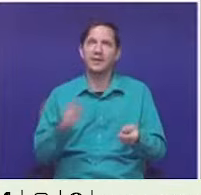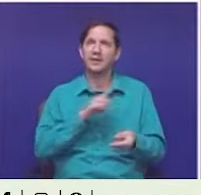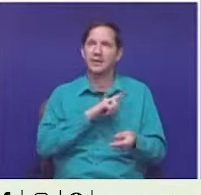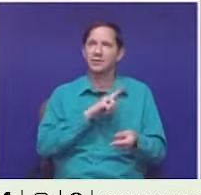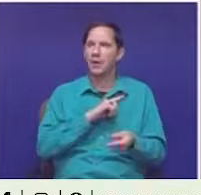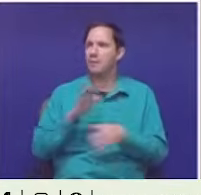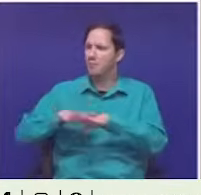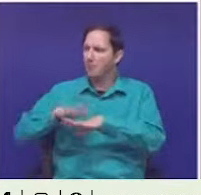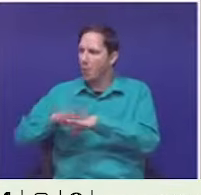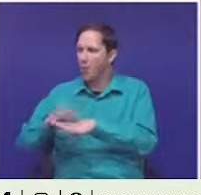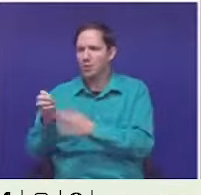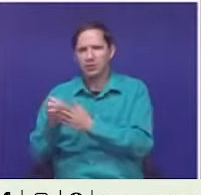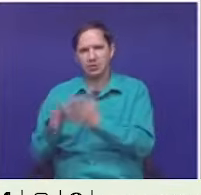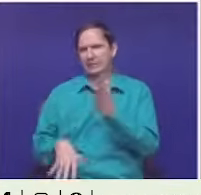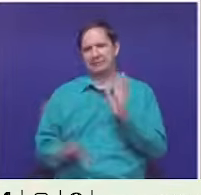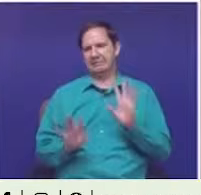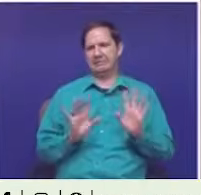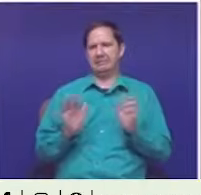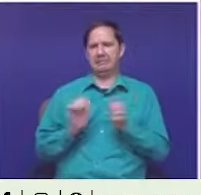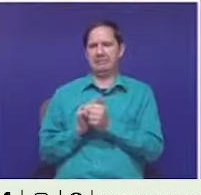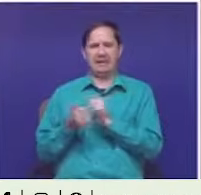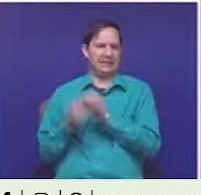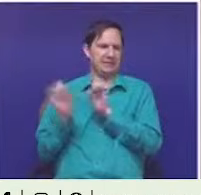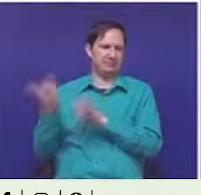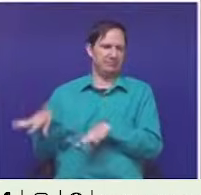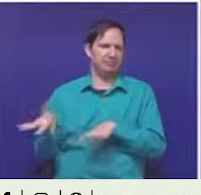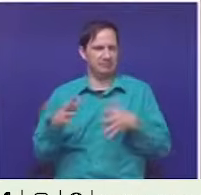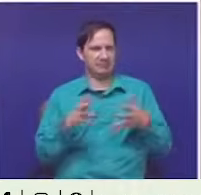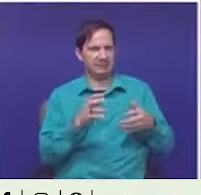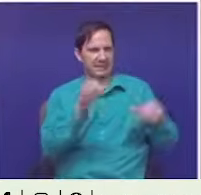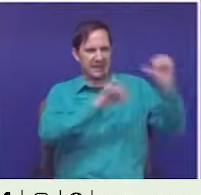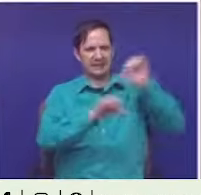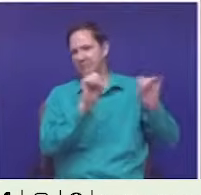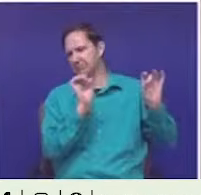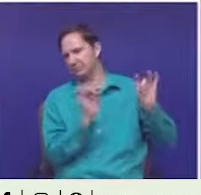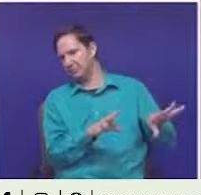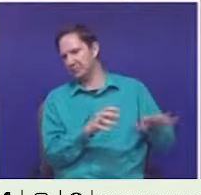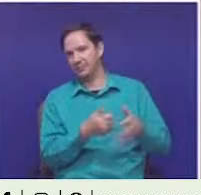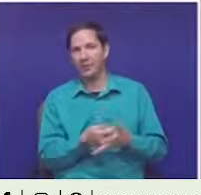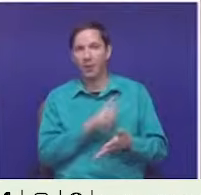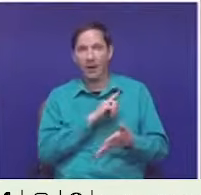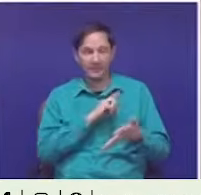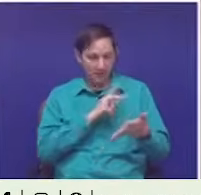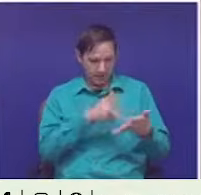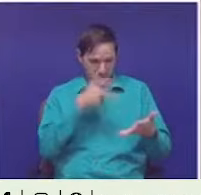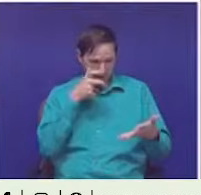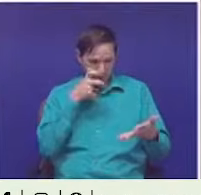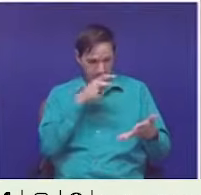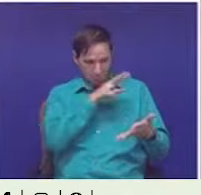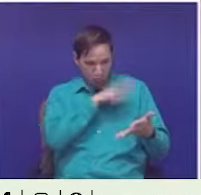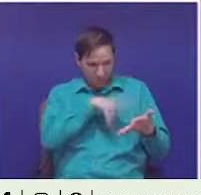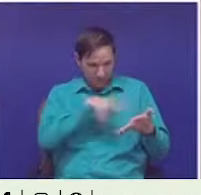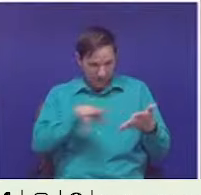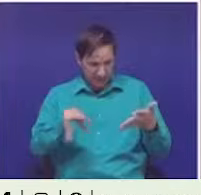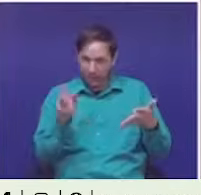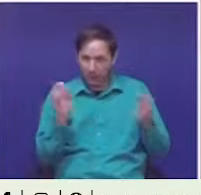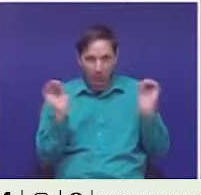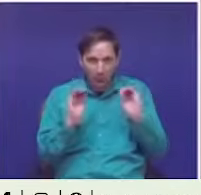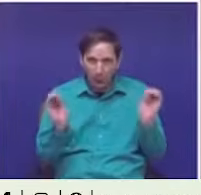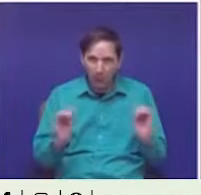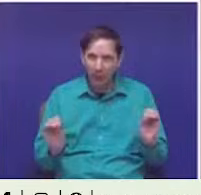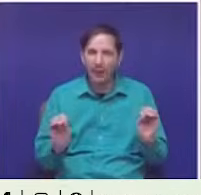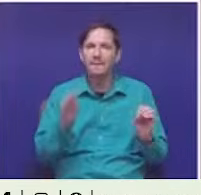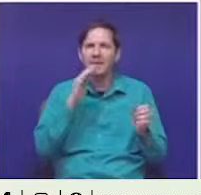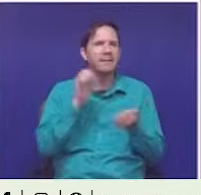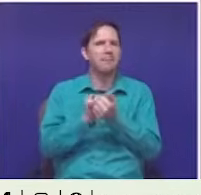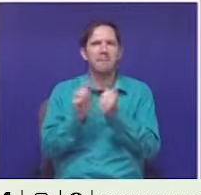science? Because ultimately, if you can't read for comprehension, you can't solve a maths problem. So this is why I'm obsessed about